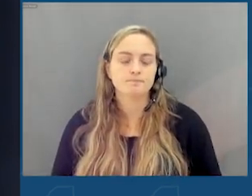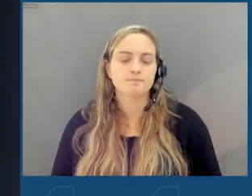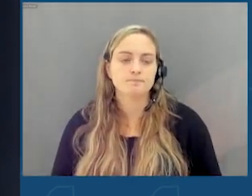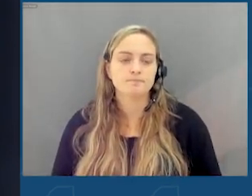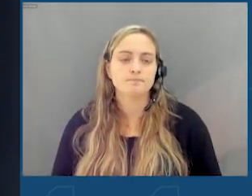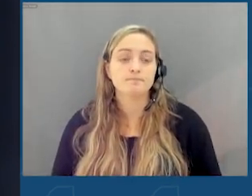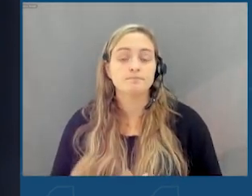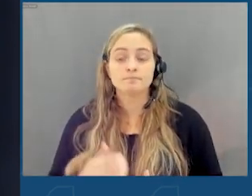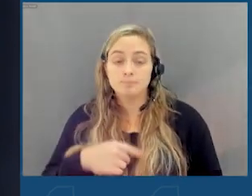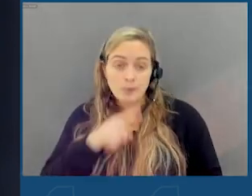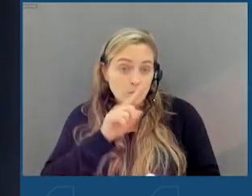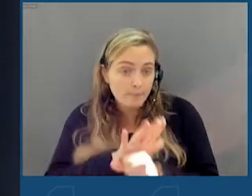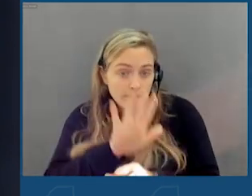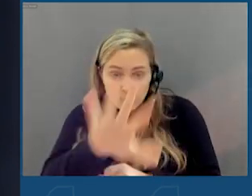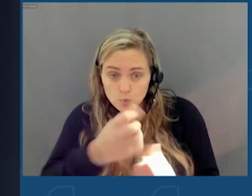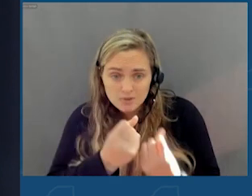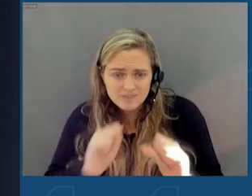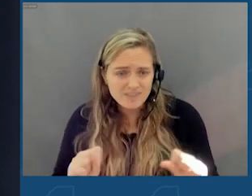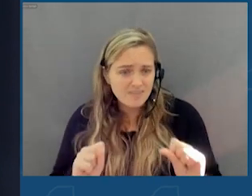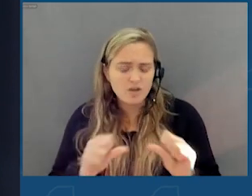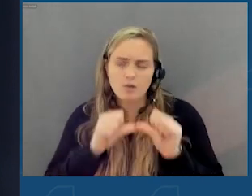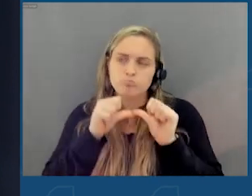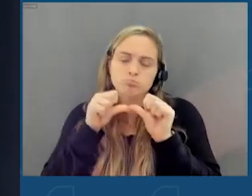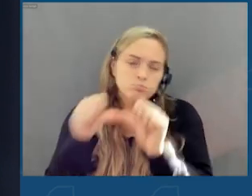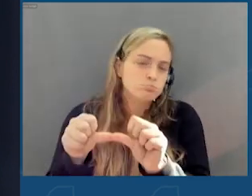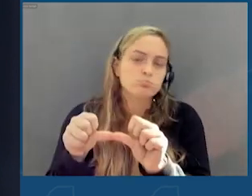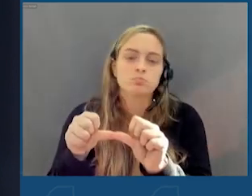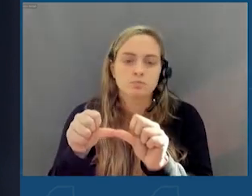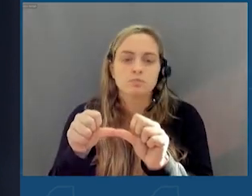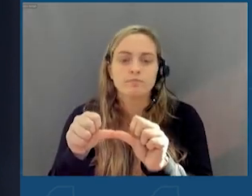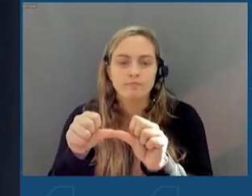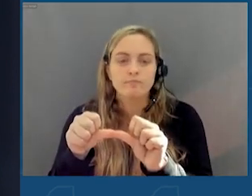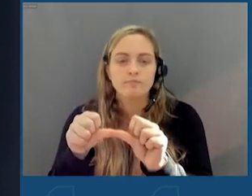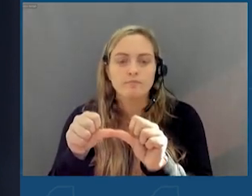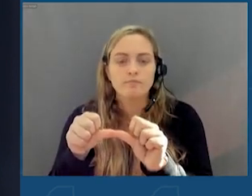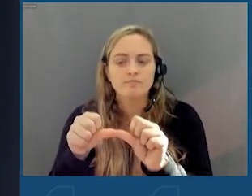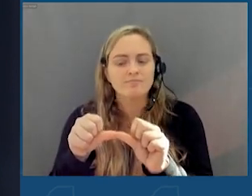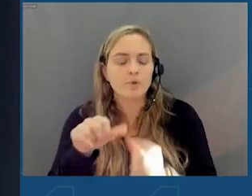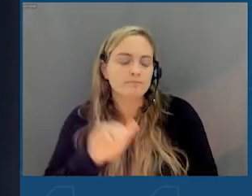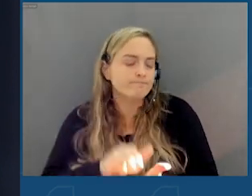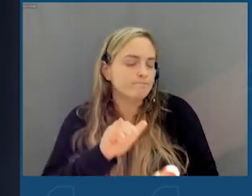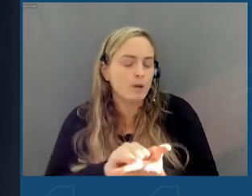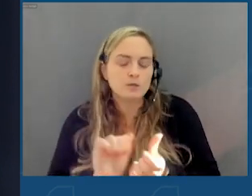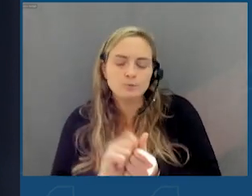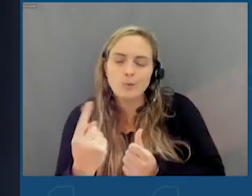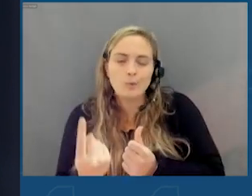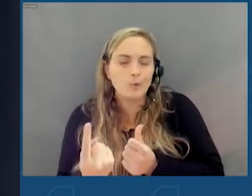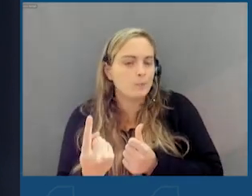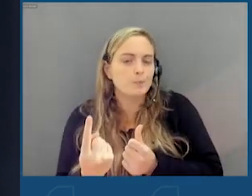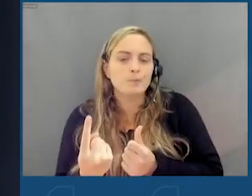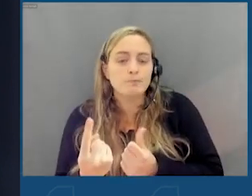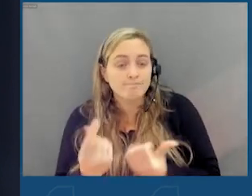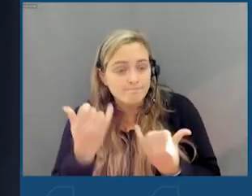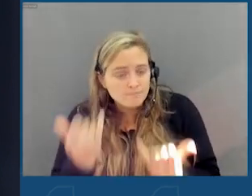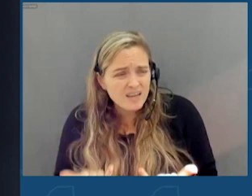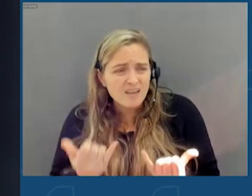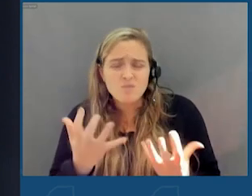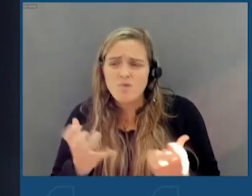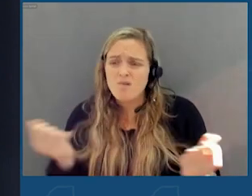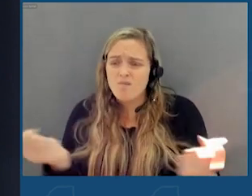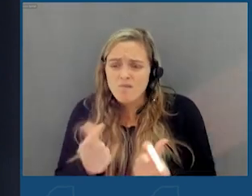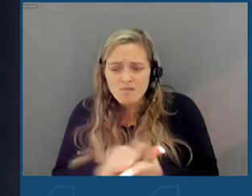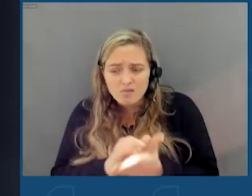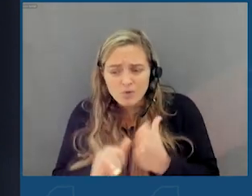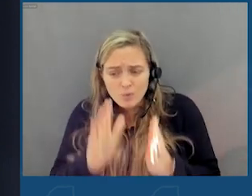My commitment to your safety is unwavering, but we can't do it alone. So today I'm calling all New Yorkers